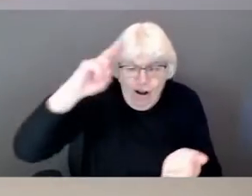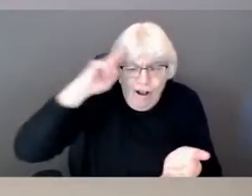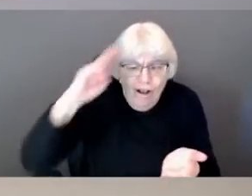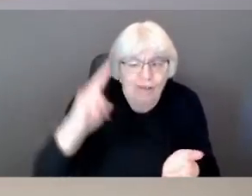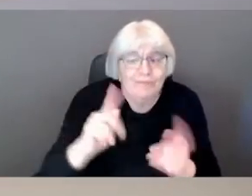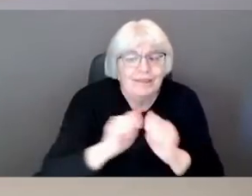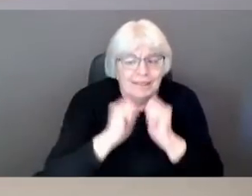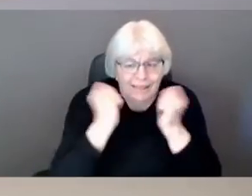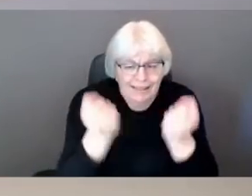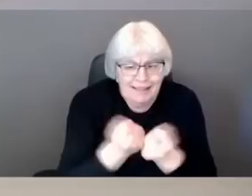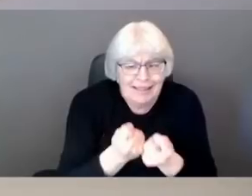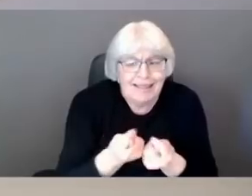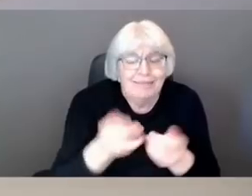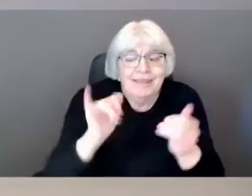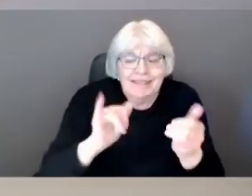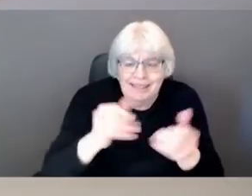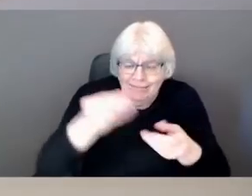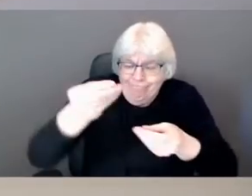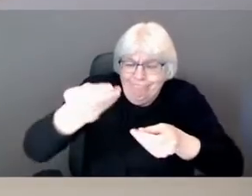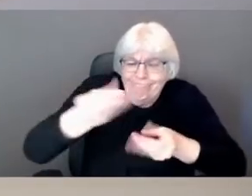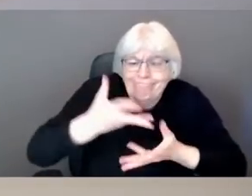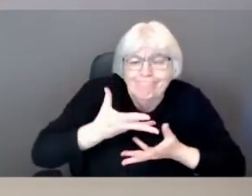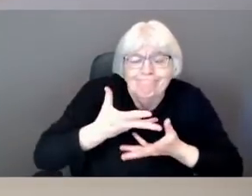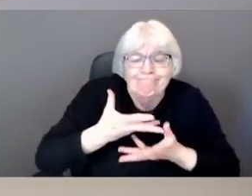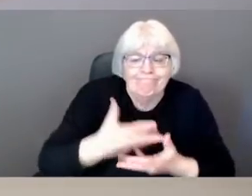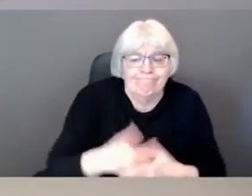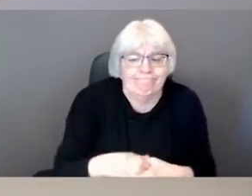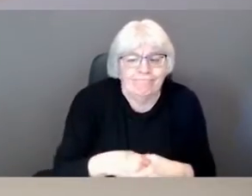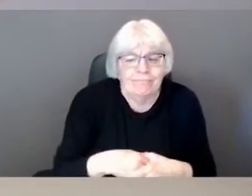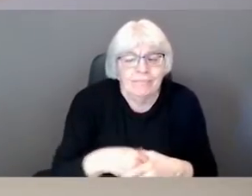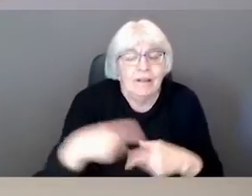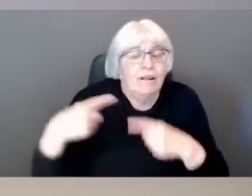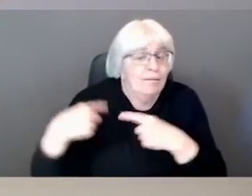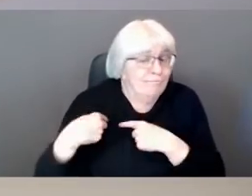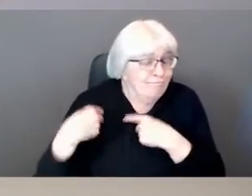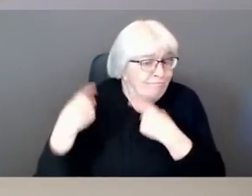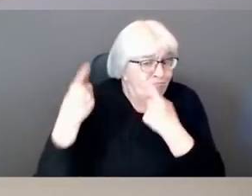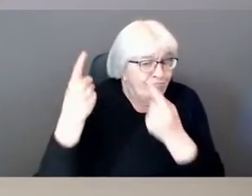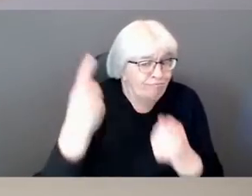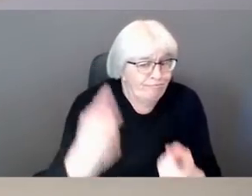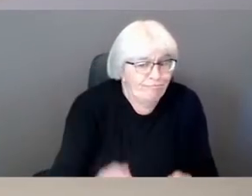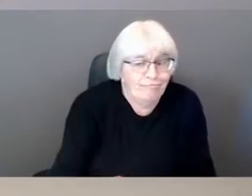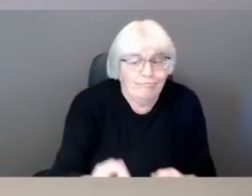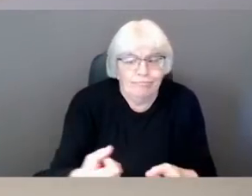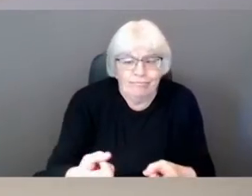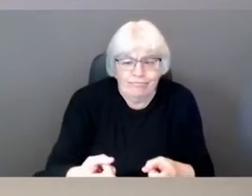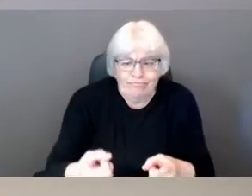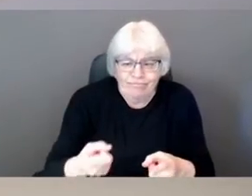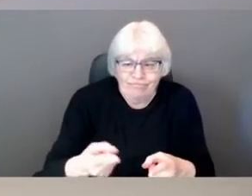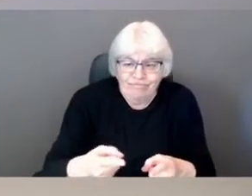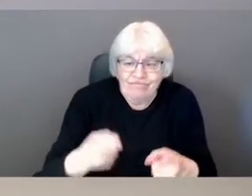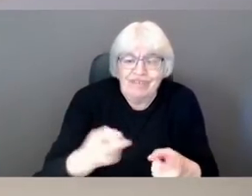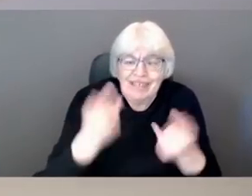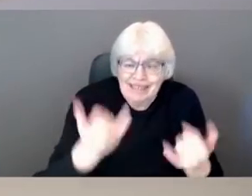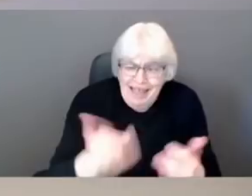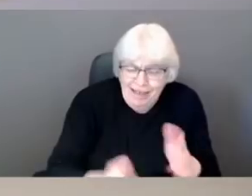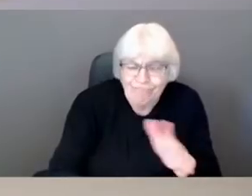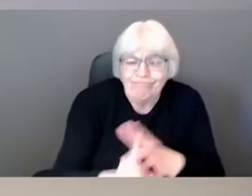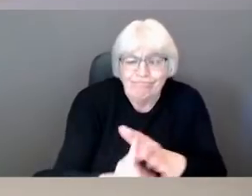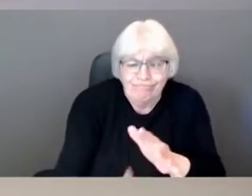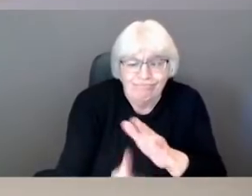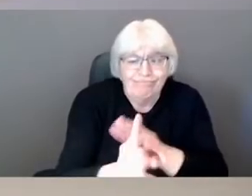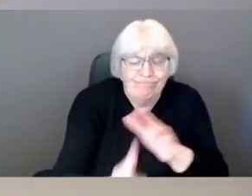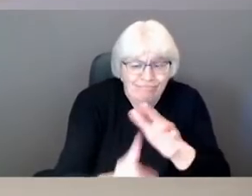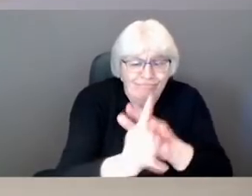ways, because we've had sustained activity over the last couple of weeks in PEI with COVID, in many ways this is our first real